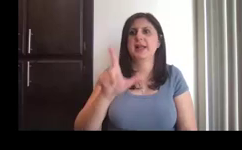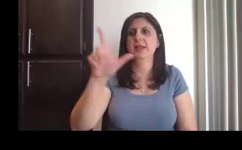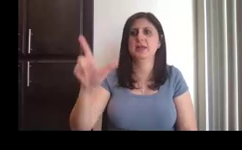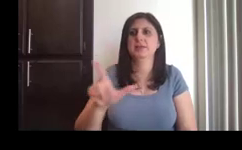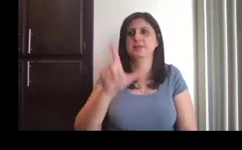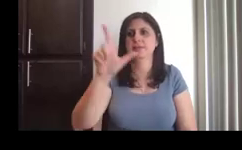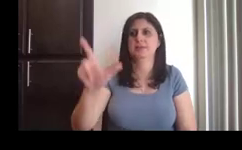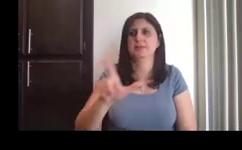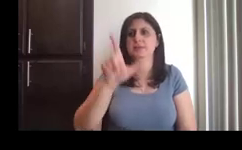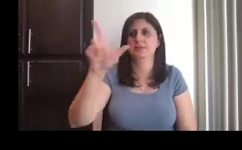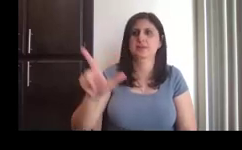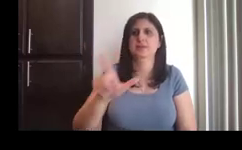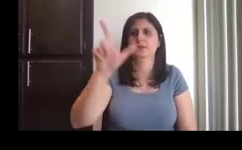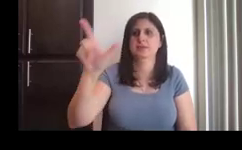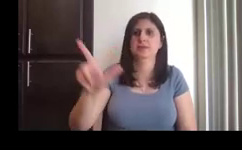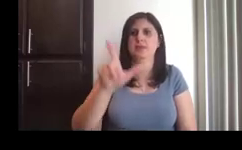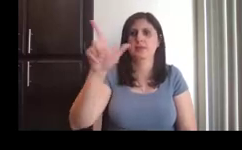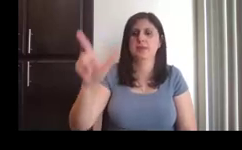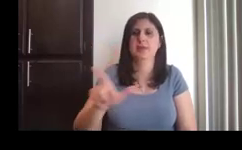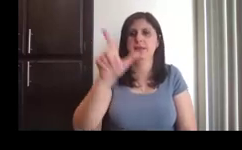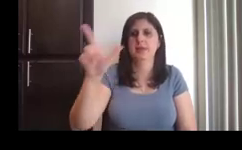Library is an L.